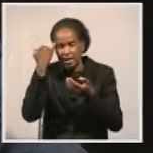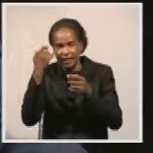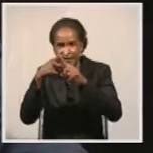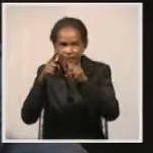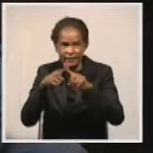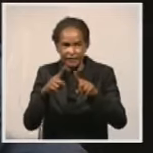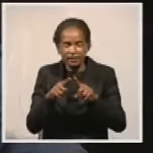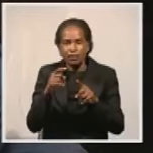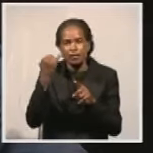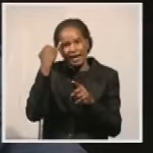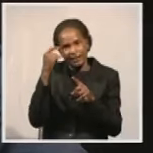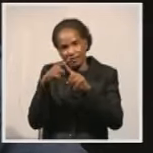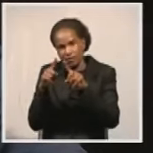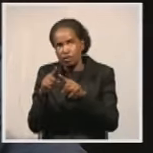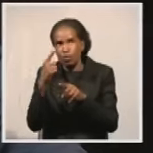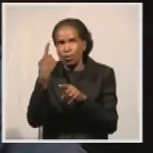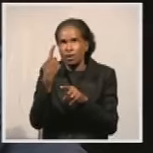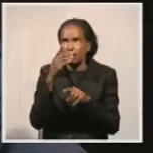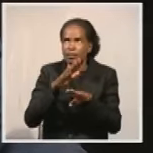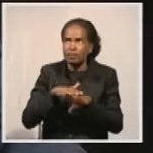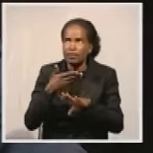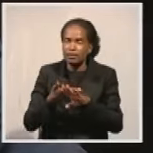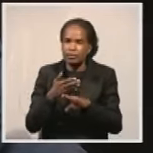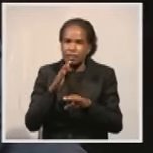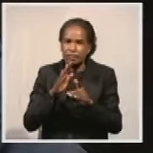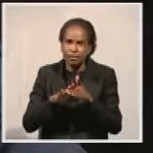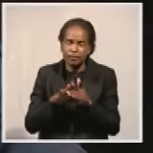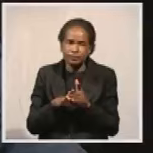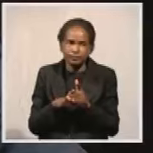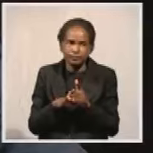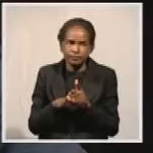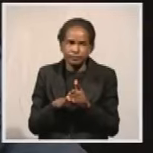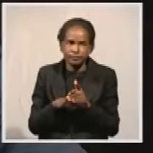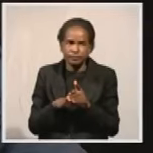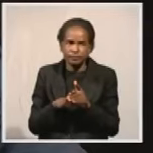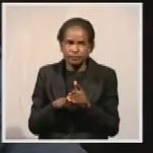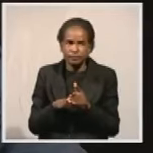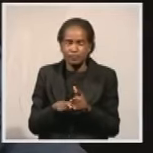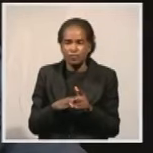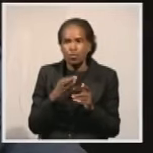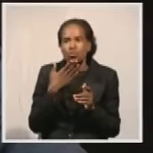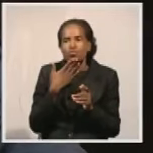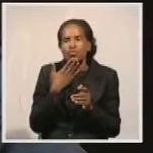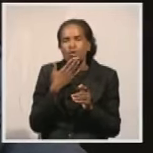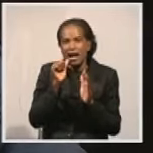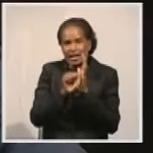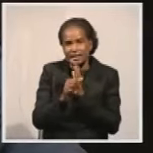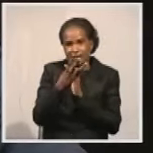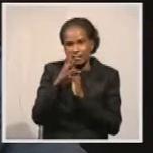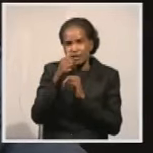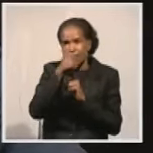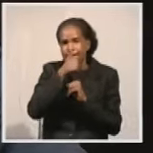that scholars have been talking about. One of them, of course, the issue around the private ownership of property, Article 16,